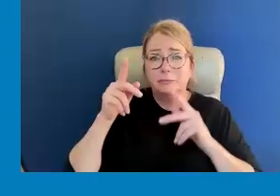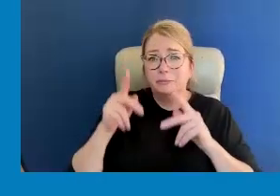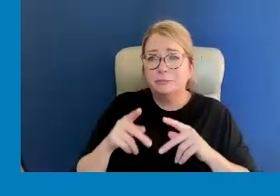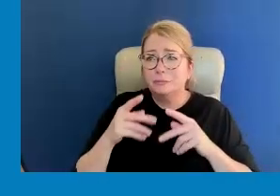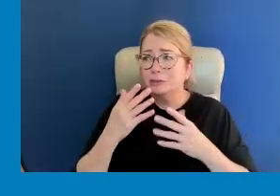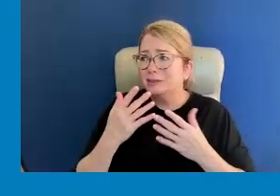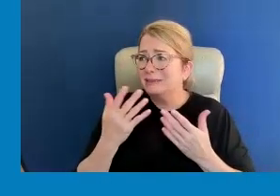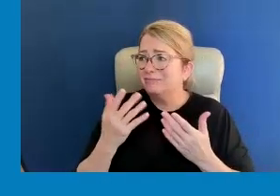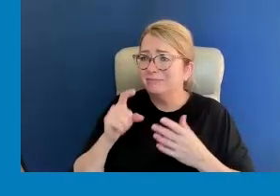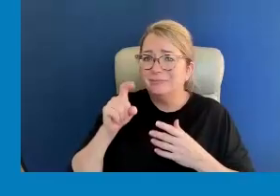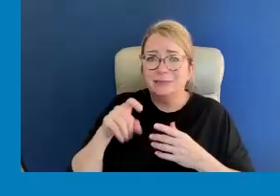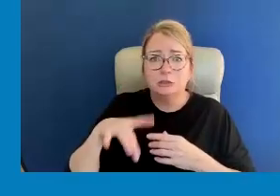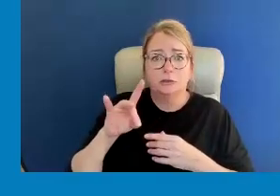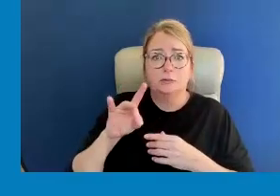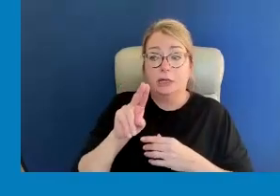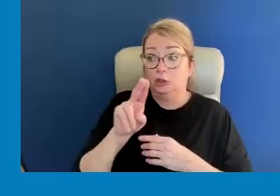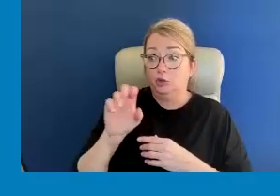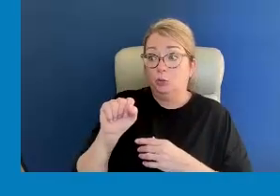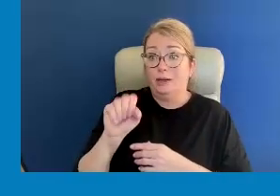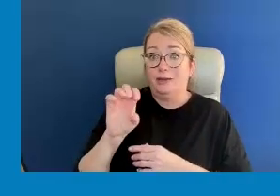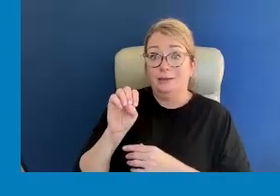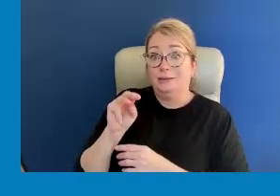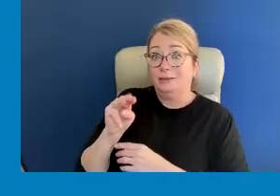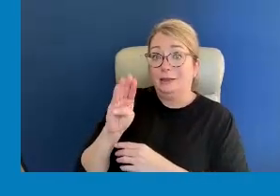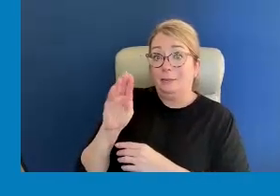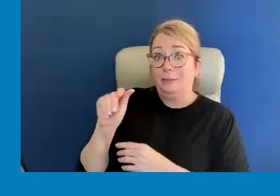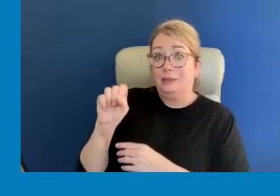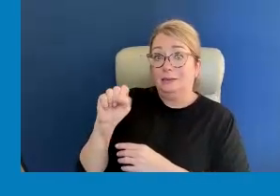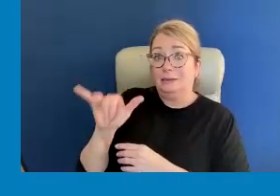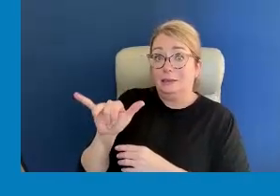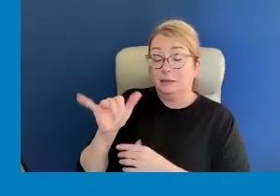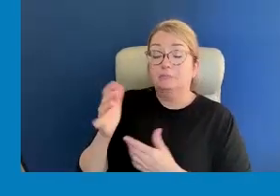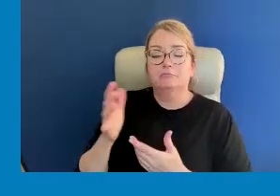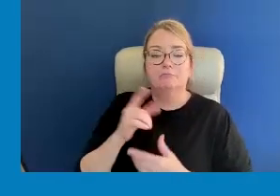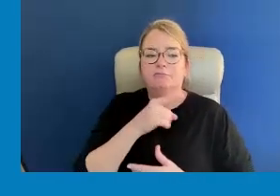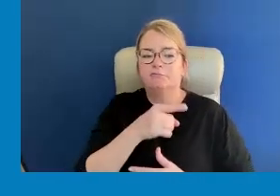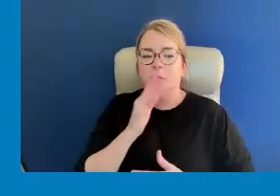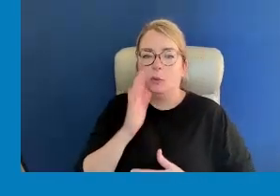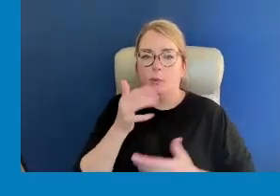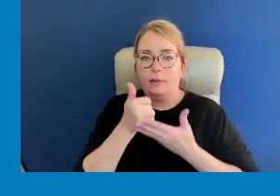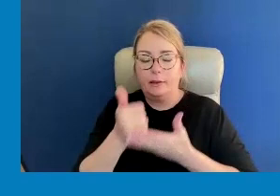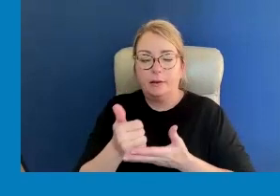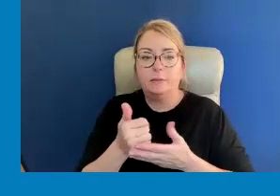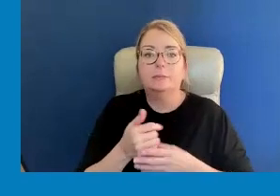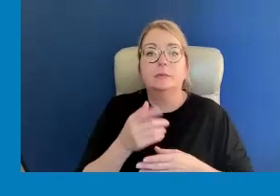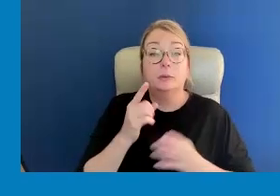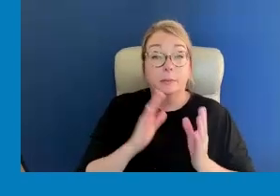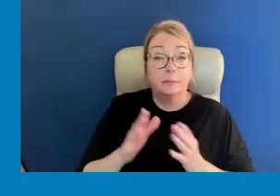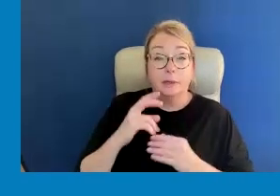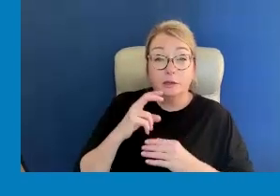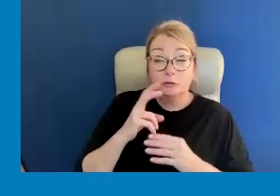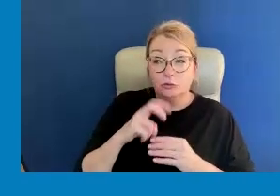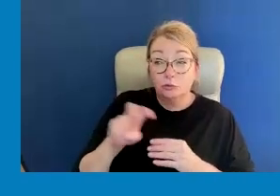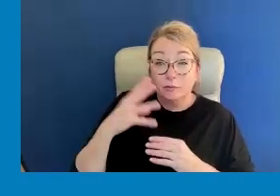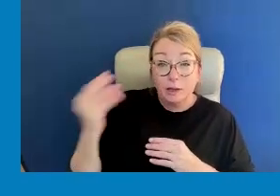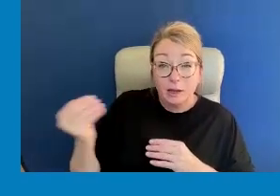find the U.S. Embassy. They will help you with that. The other thing is, if you're planning on traveling out of the country, you can reach out to